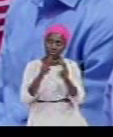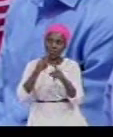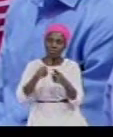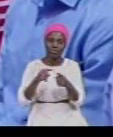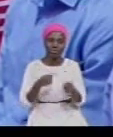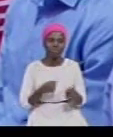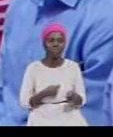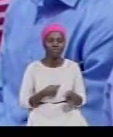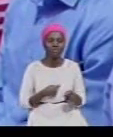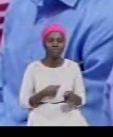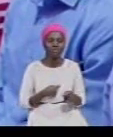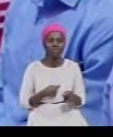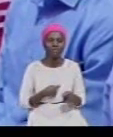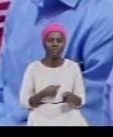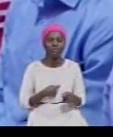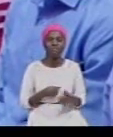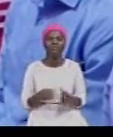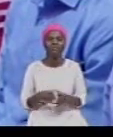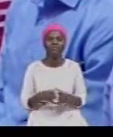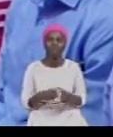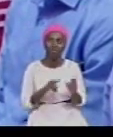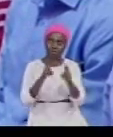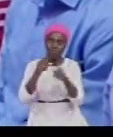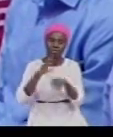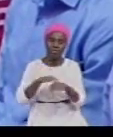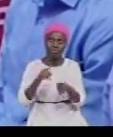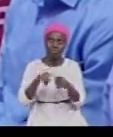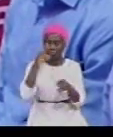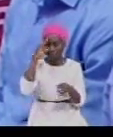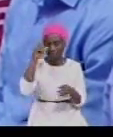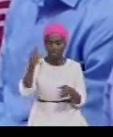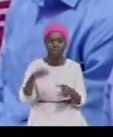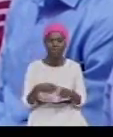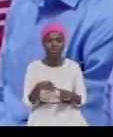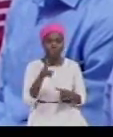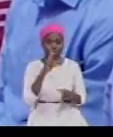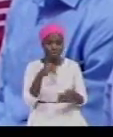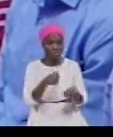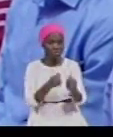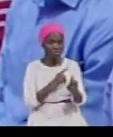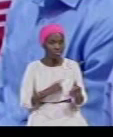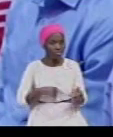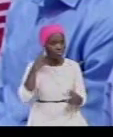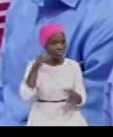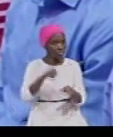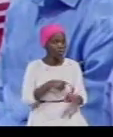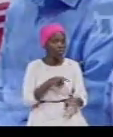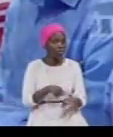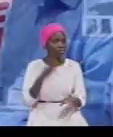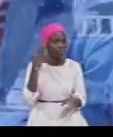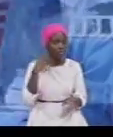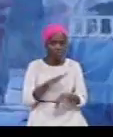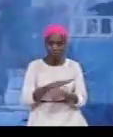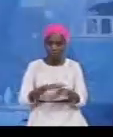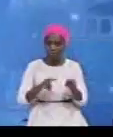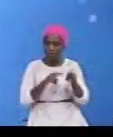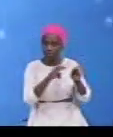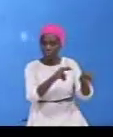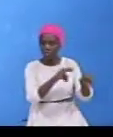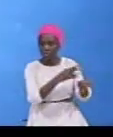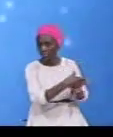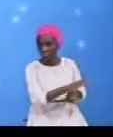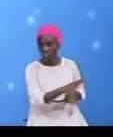him. You're about to be born again. Look unto him. You've been following the Lord for a long time. Don't look away. It's